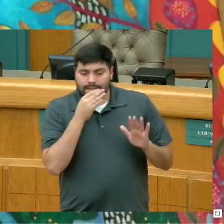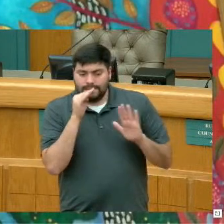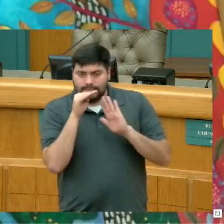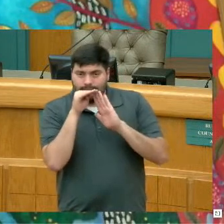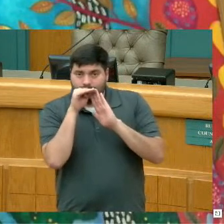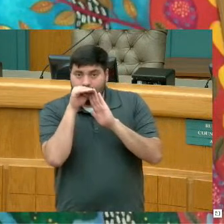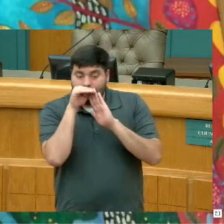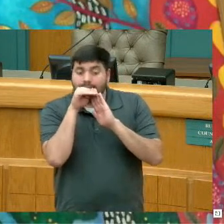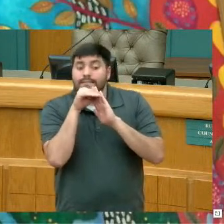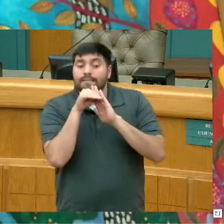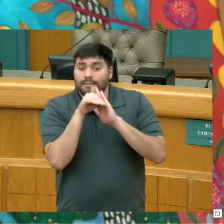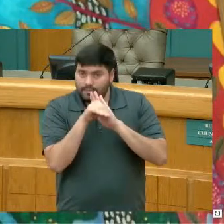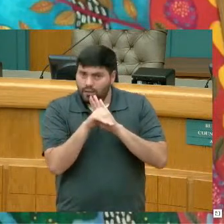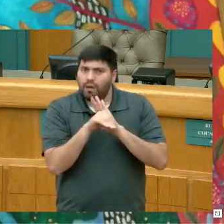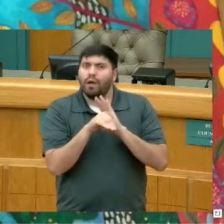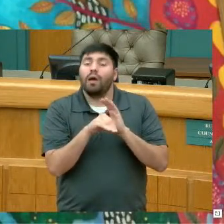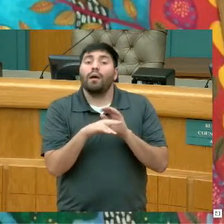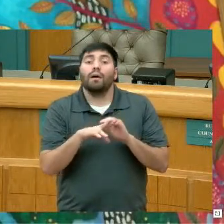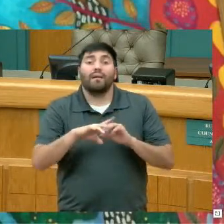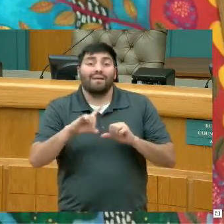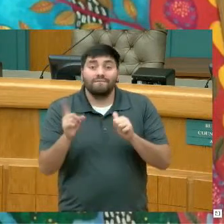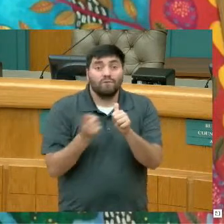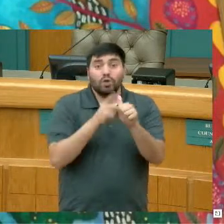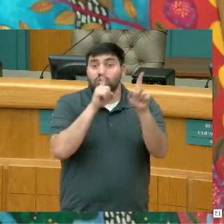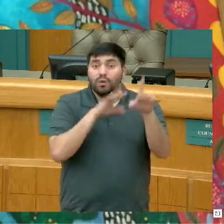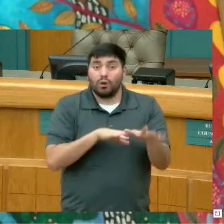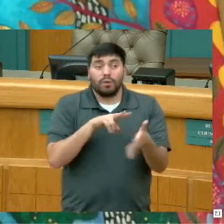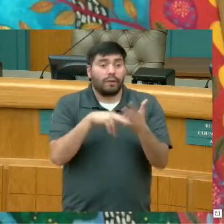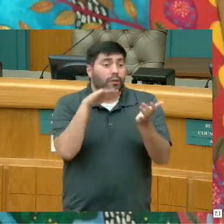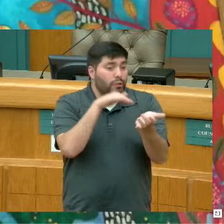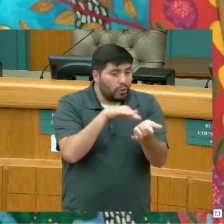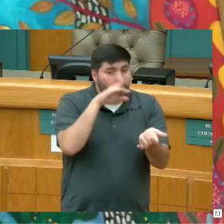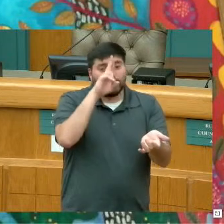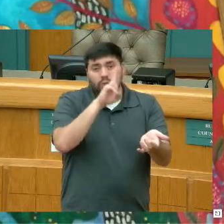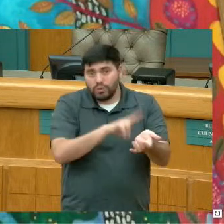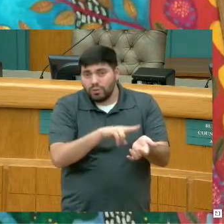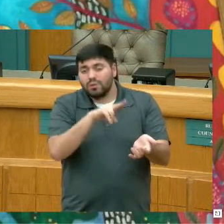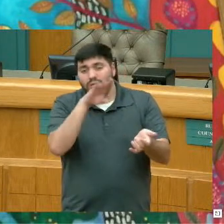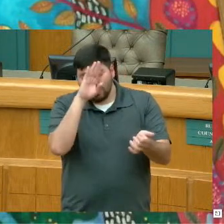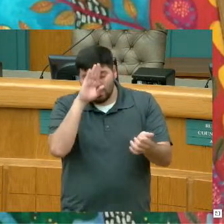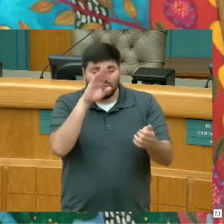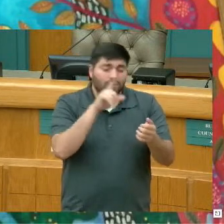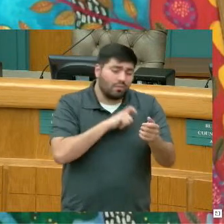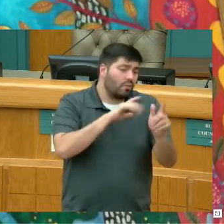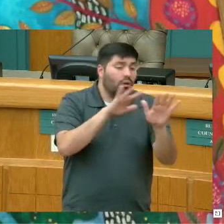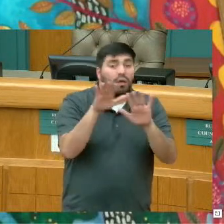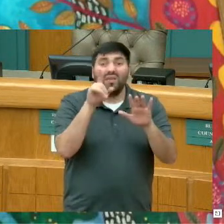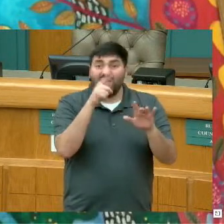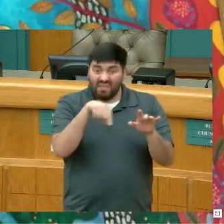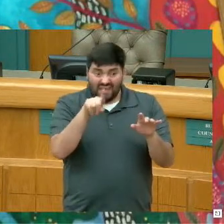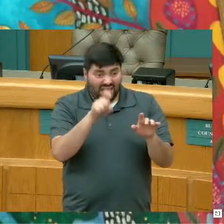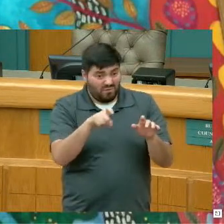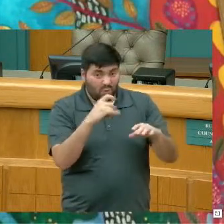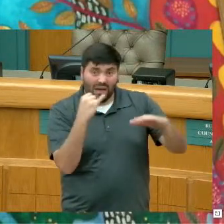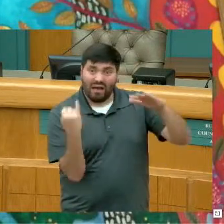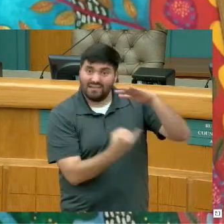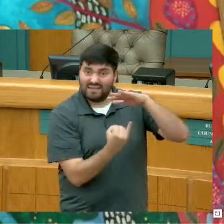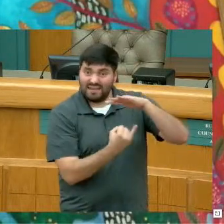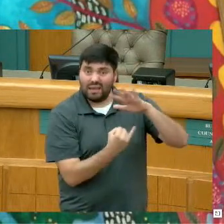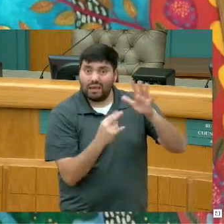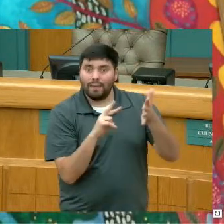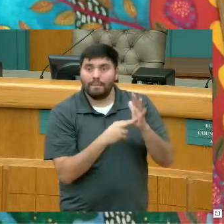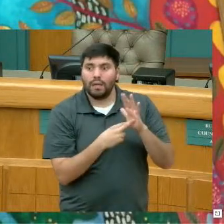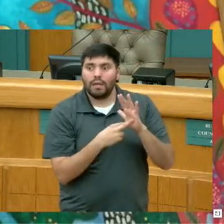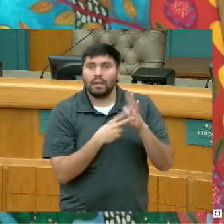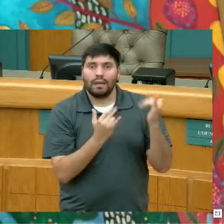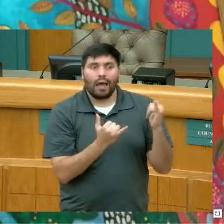precipice. But every time a first responder or a healthcare professional has to isolate, that takes away